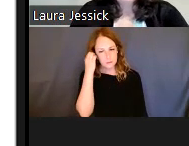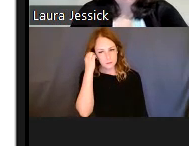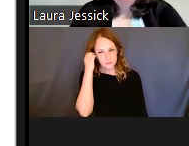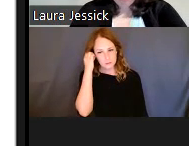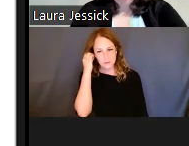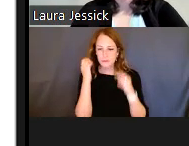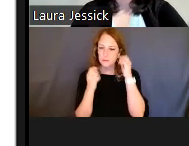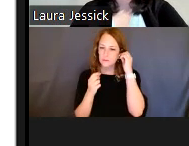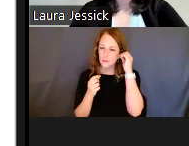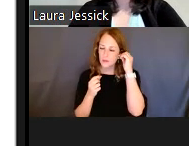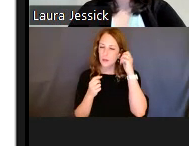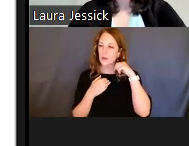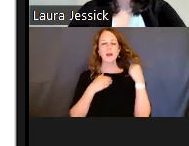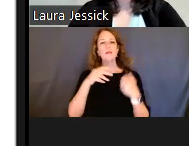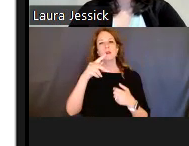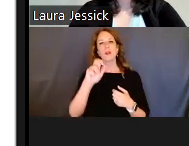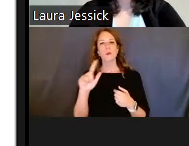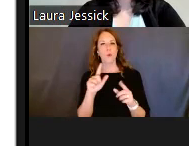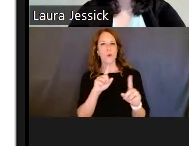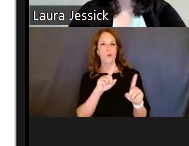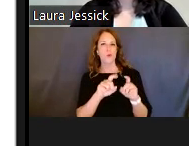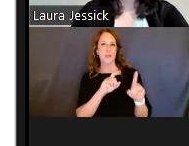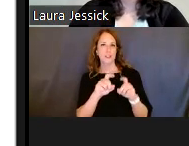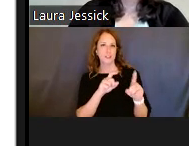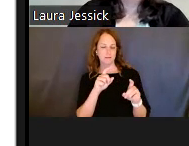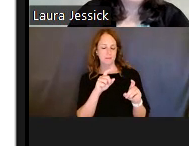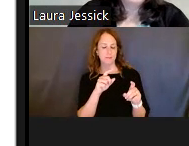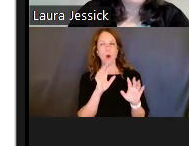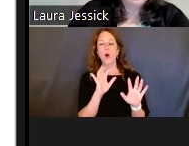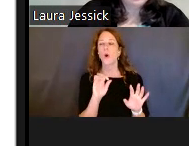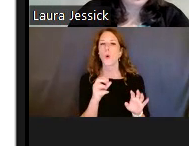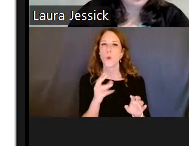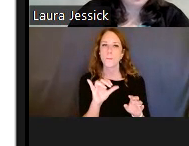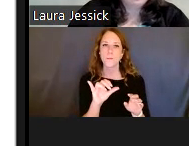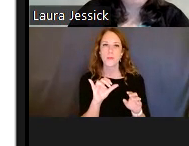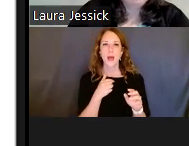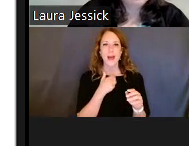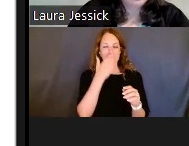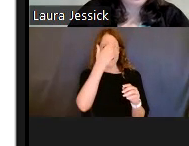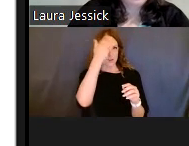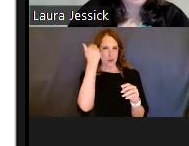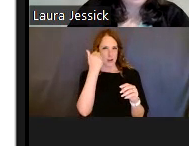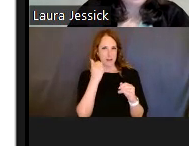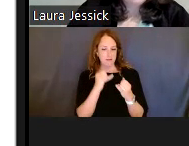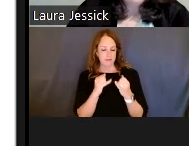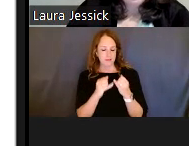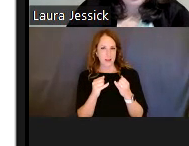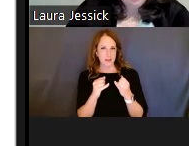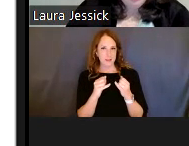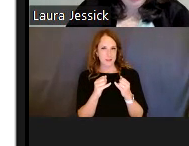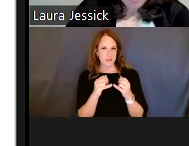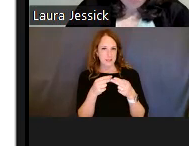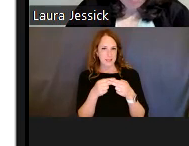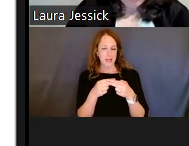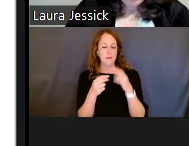So I have another poll question for you, and thinking about these, oh, I did forget on the last slide. Give me 1 second.